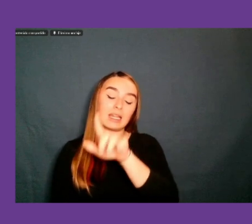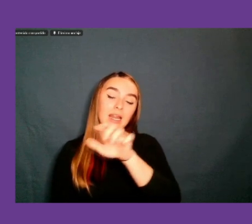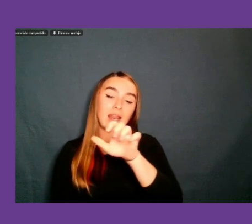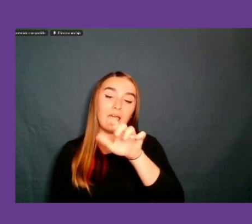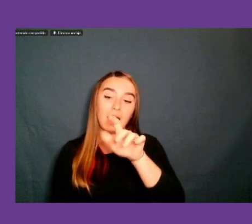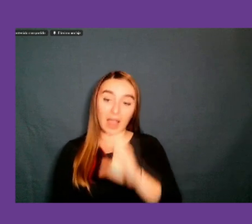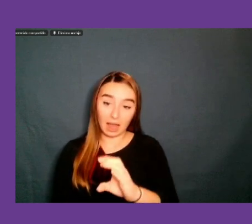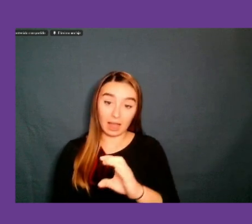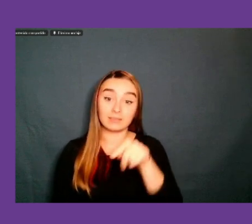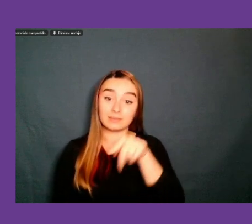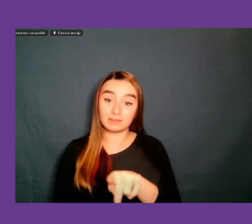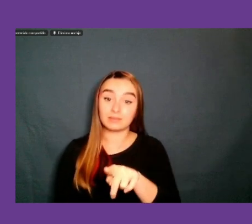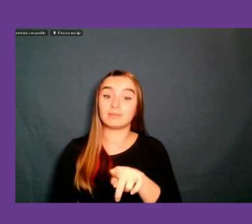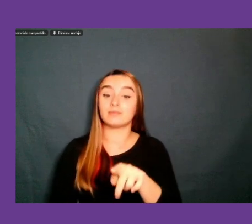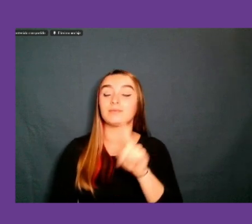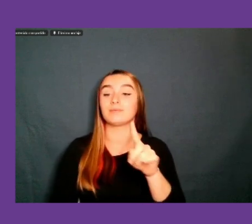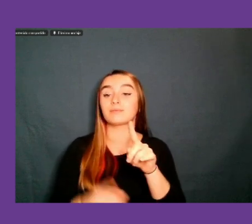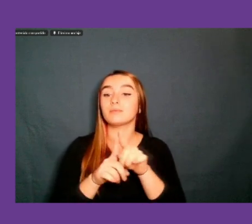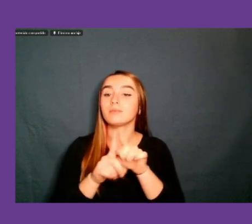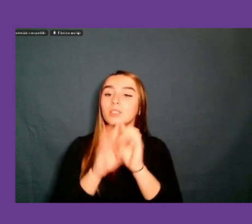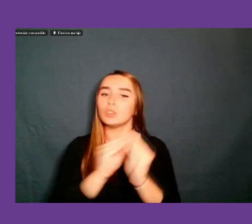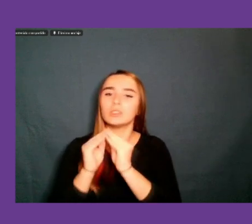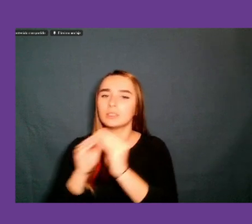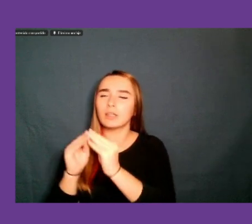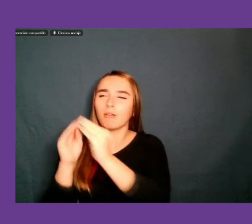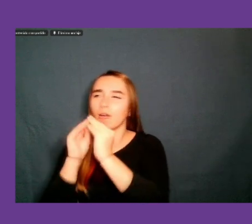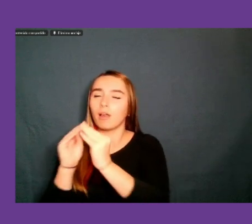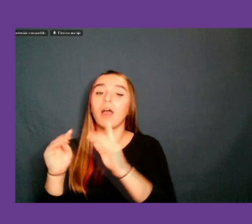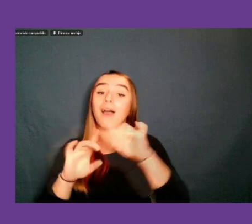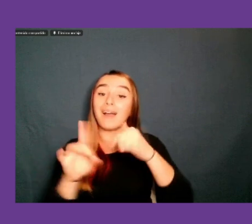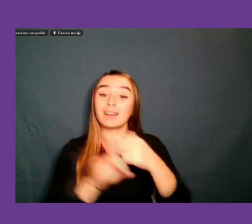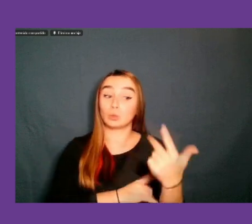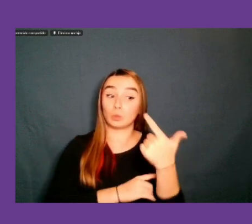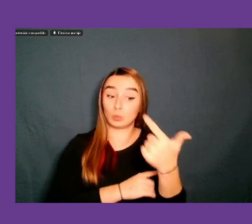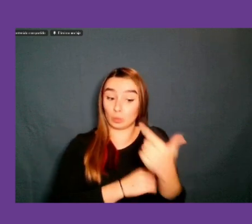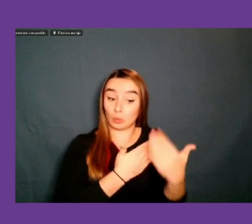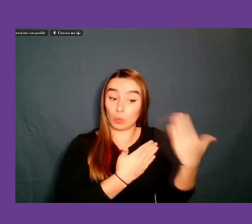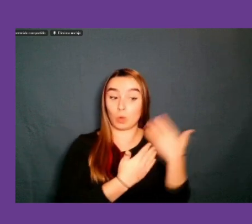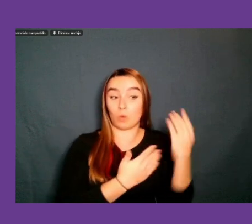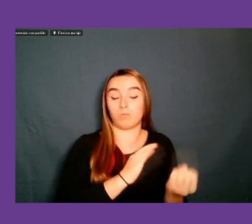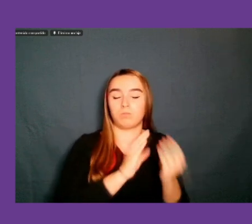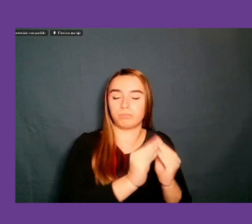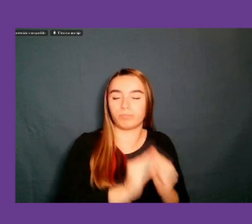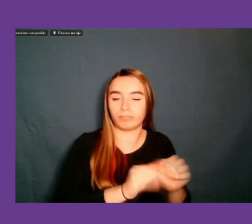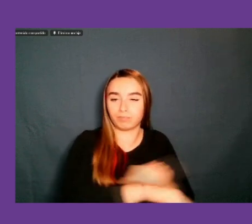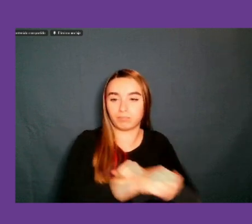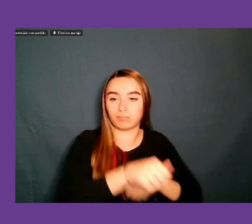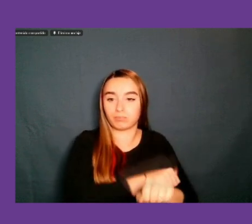on Design for All and developing 2 new standards that are going to be harmonized under the